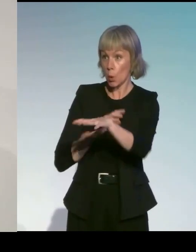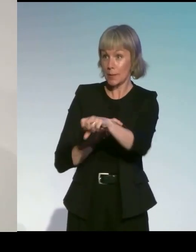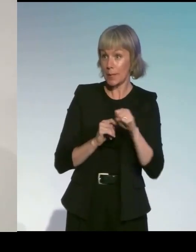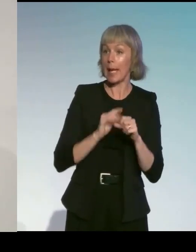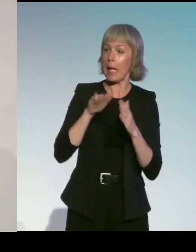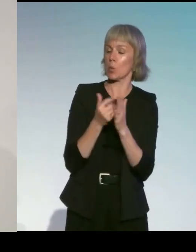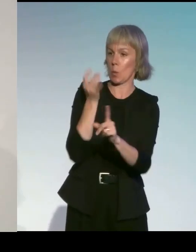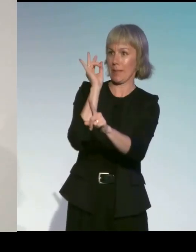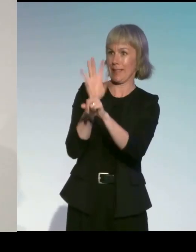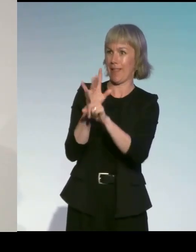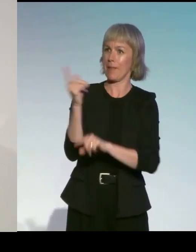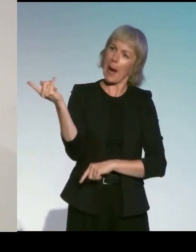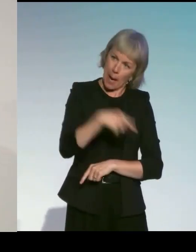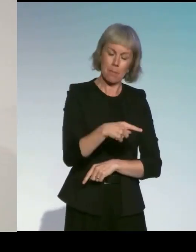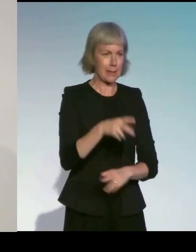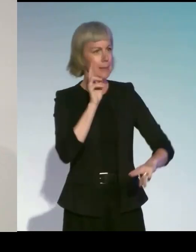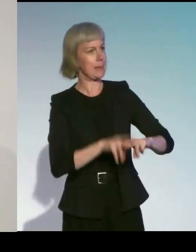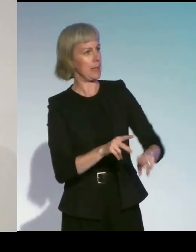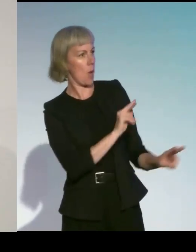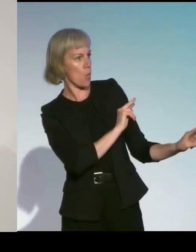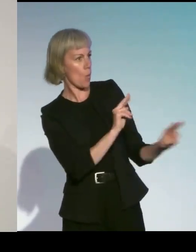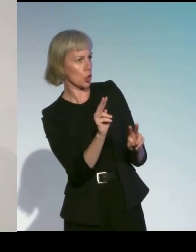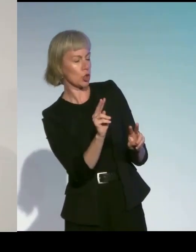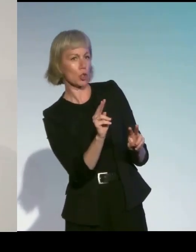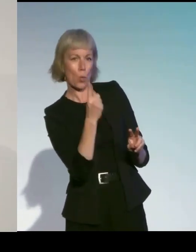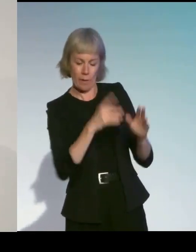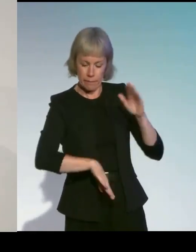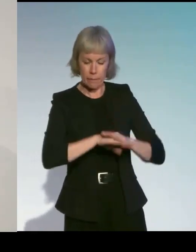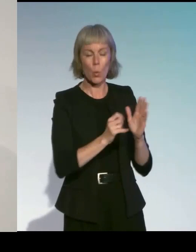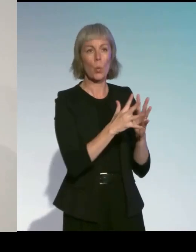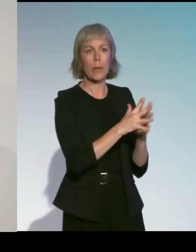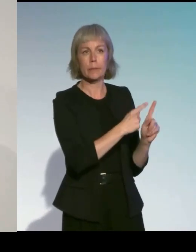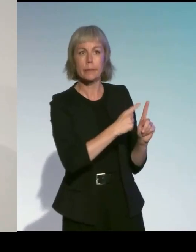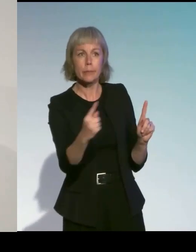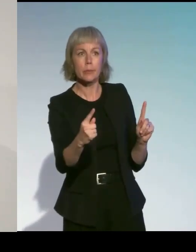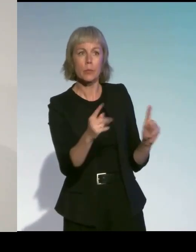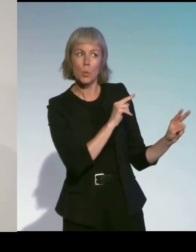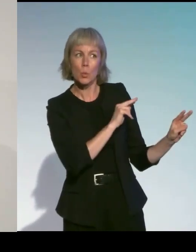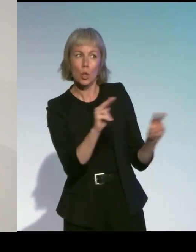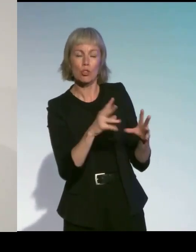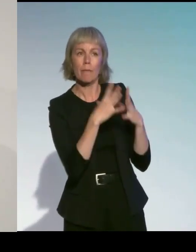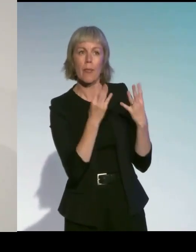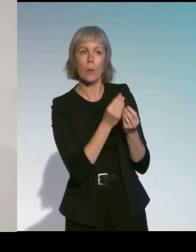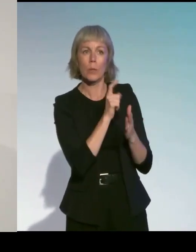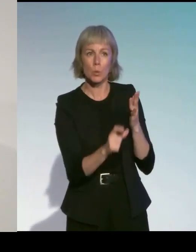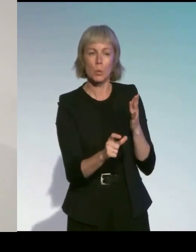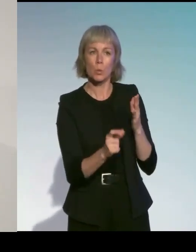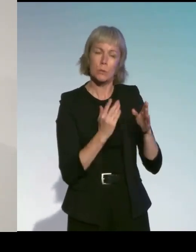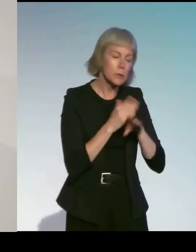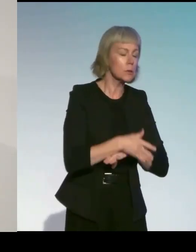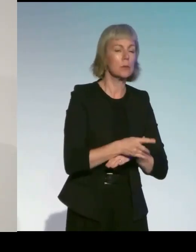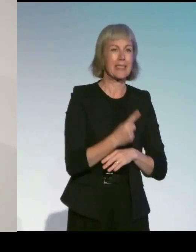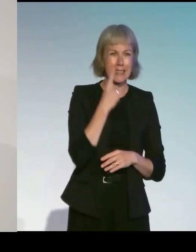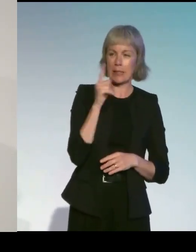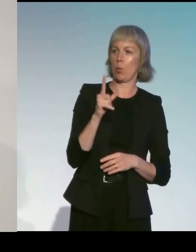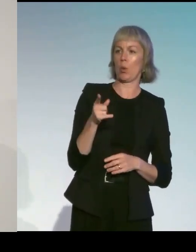come yourself, sit in the pageant, and that whole week of the advocacy work that we do, see the results that